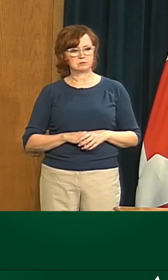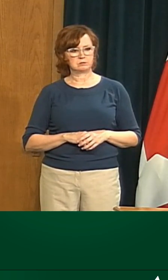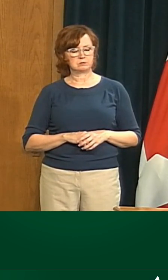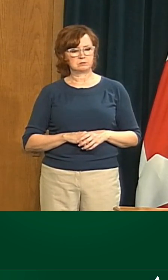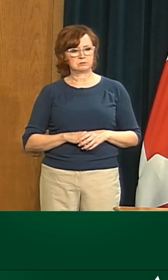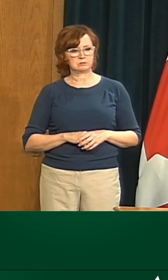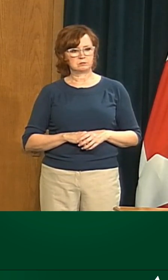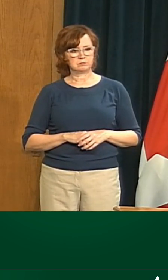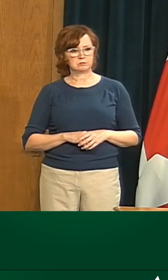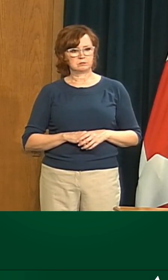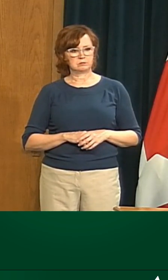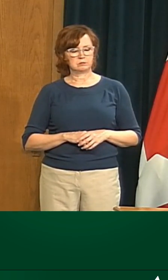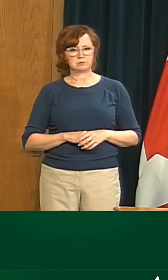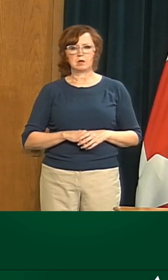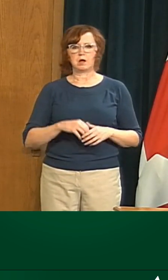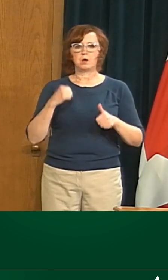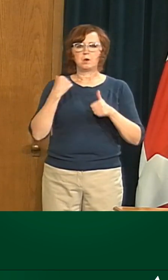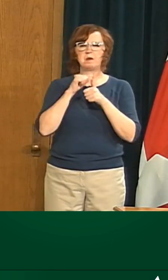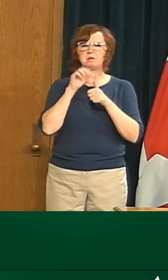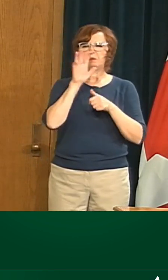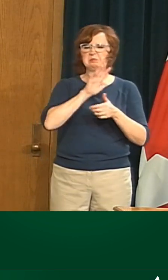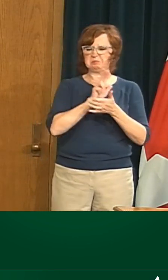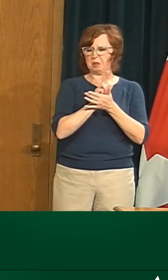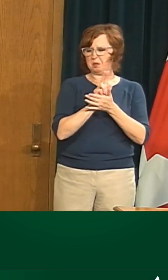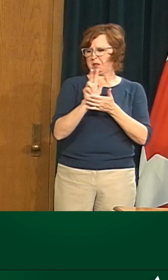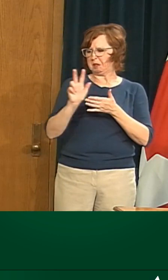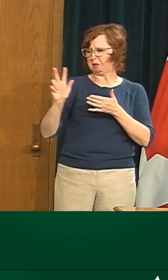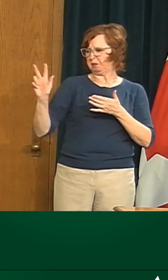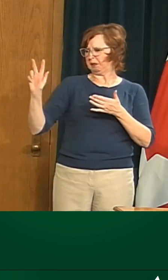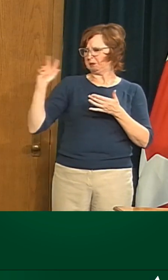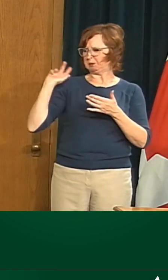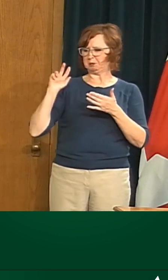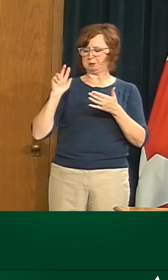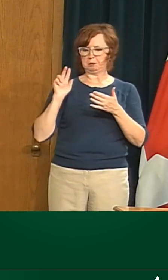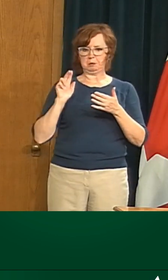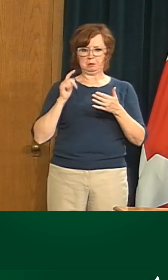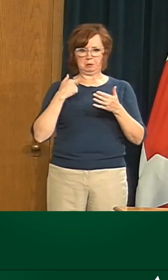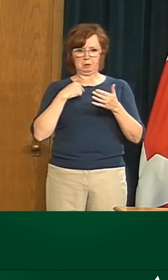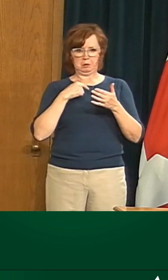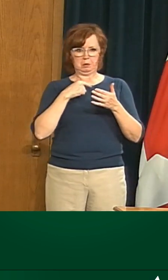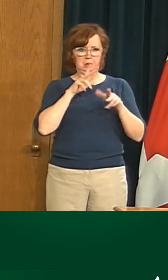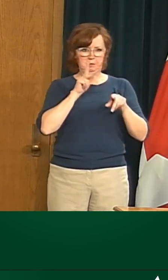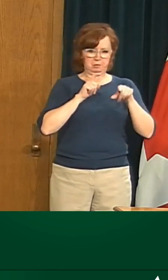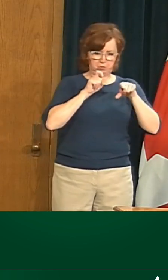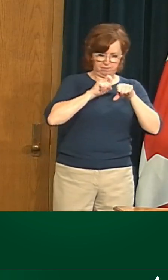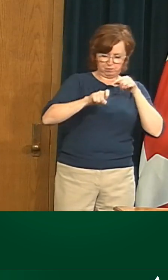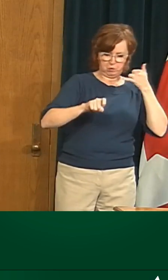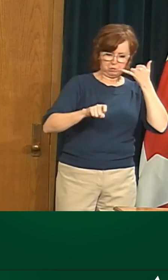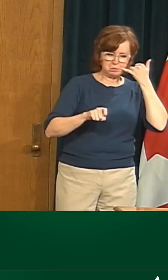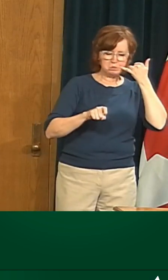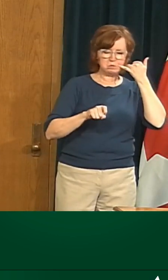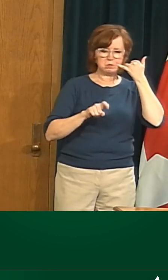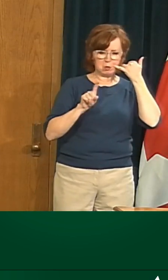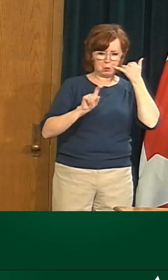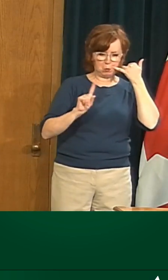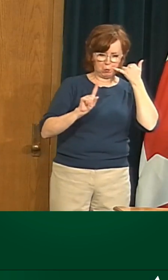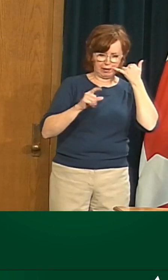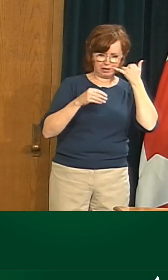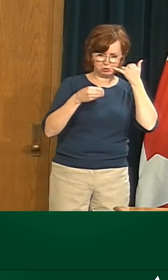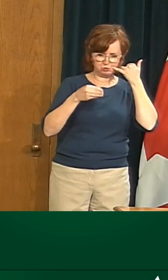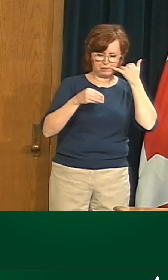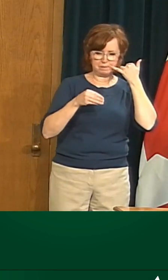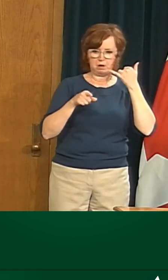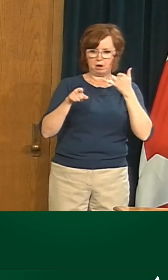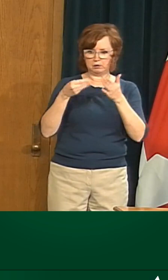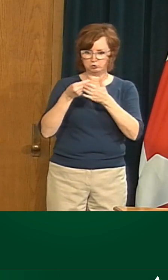community transmissions we had, the few, 30 or so, within them, there were few people who were more likely to be shoppers